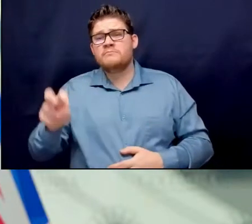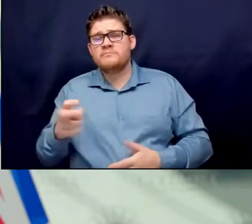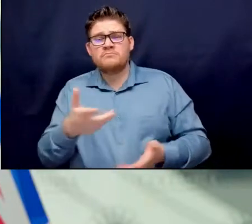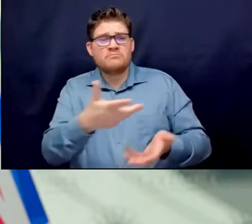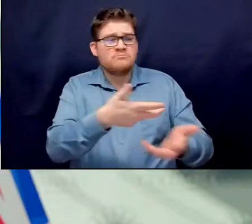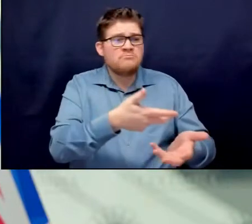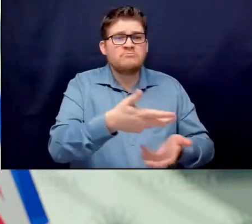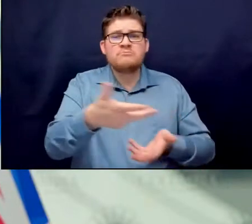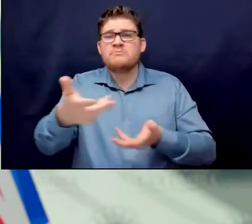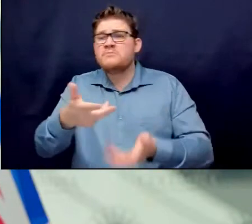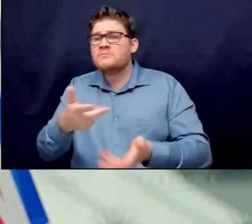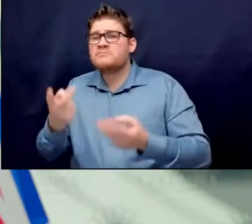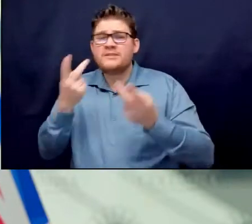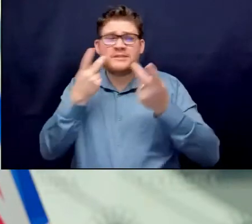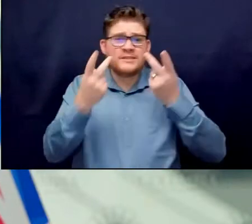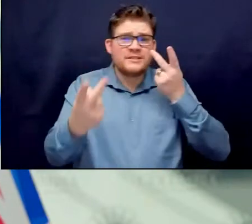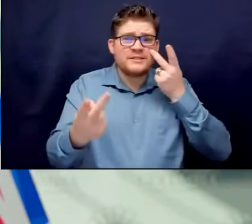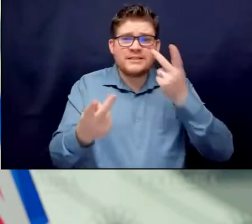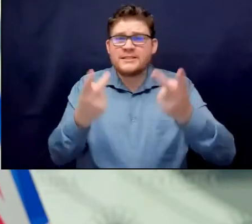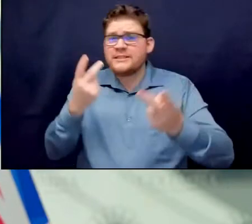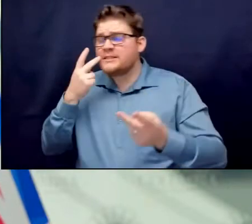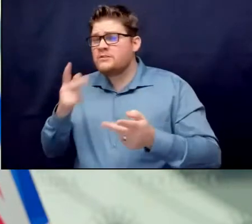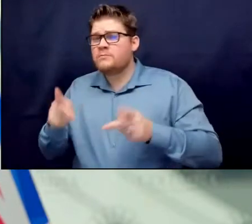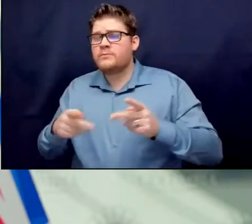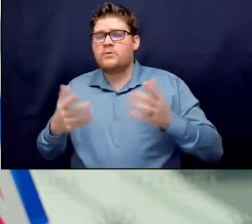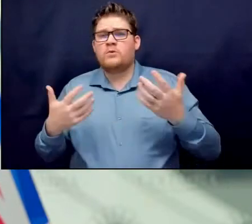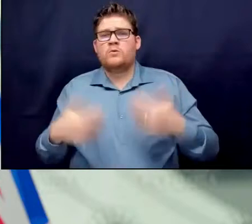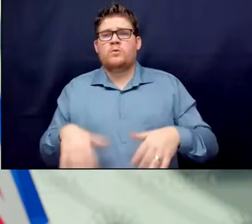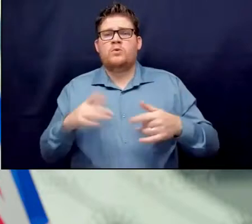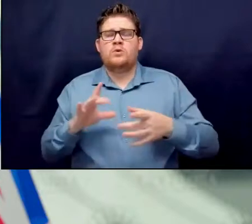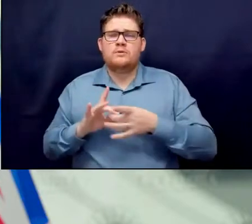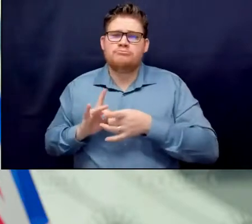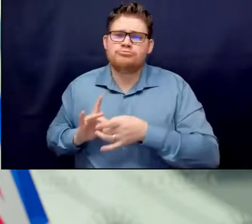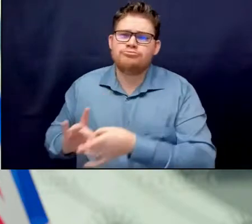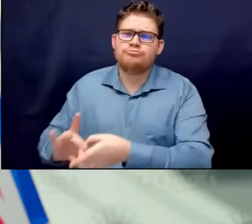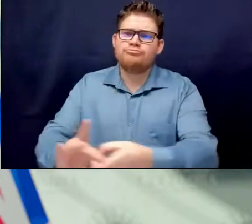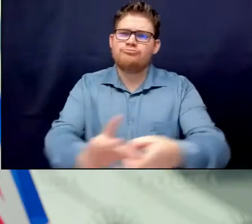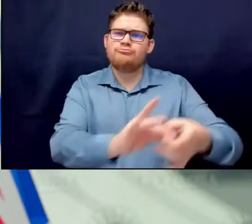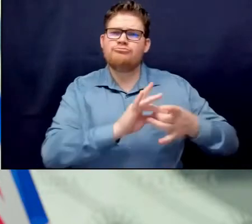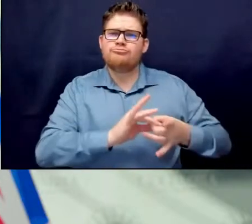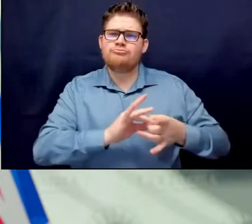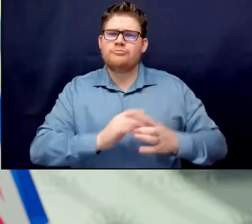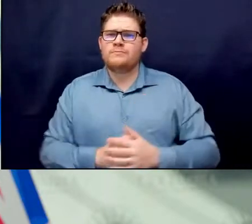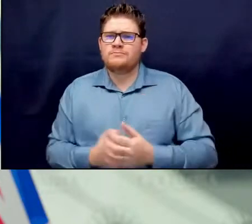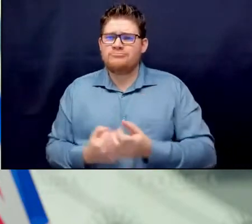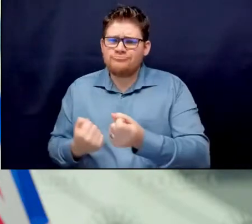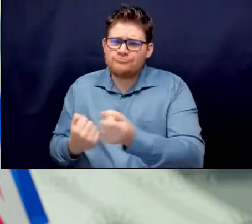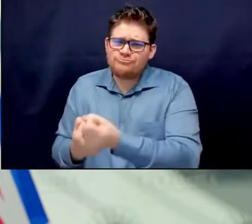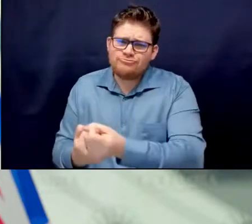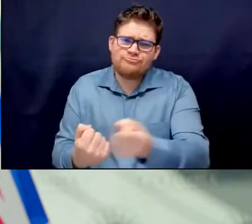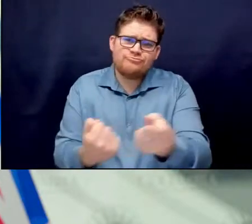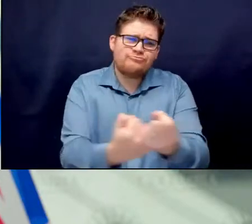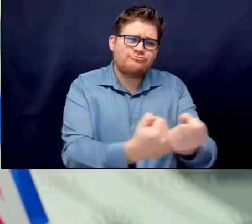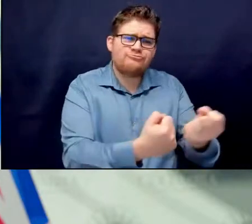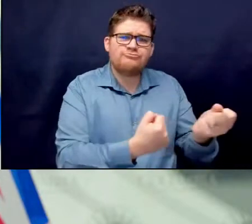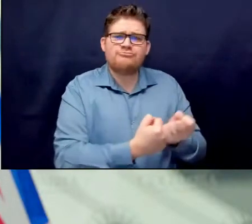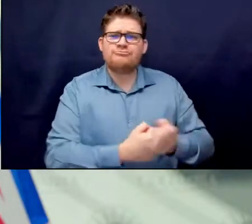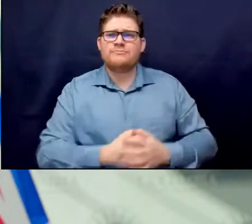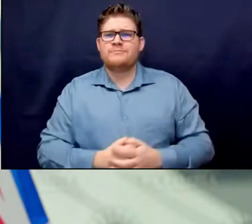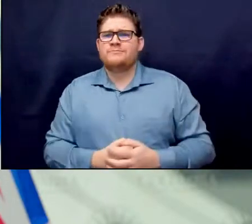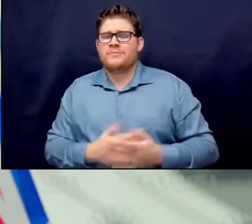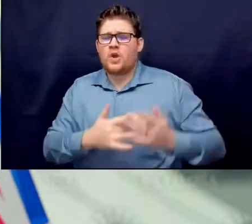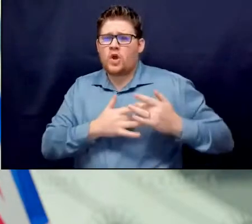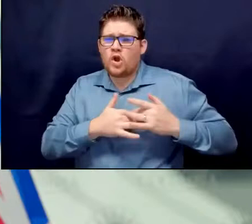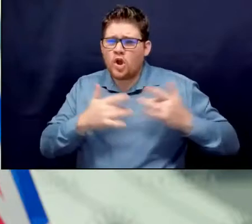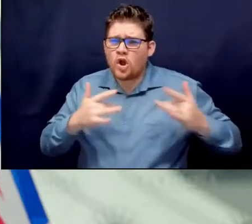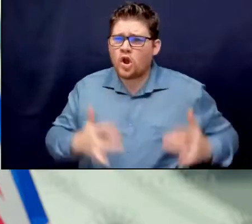places, everywhere I go, the support they give to one another, the work done by teachers and workers in grocery, the